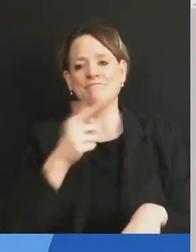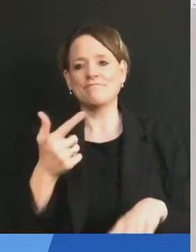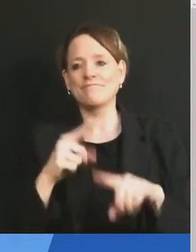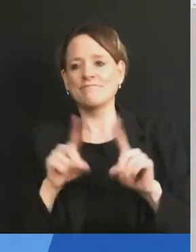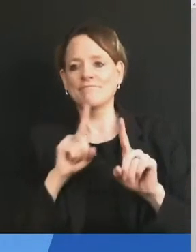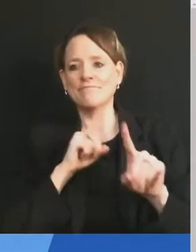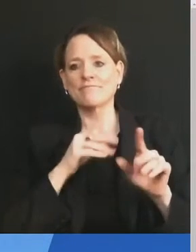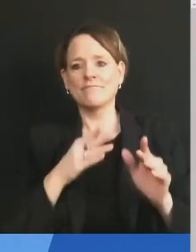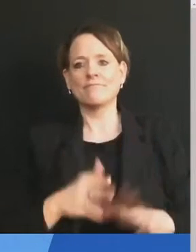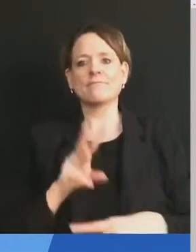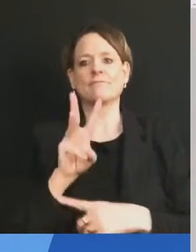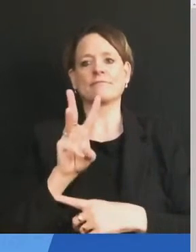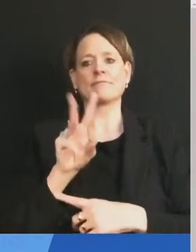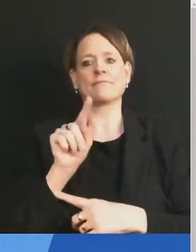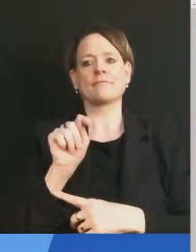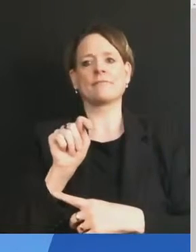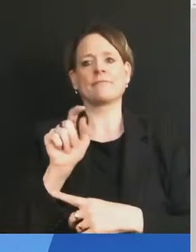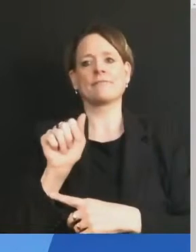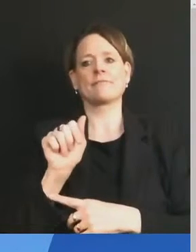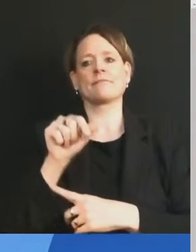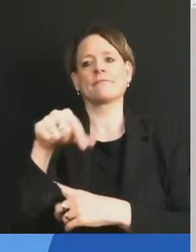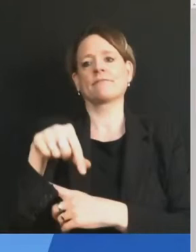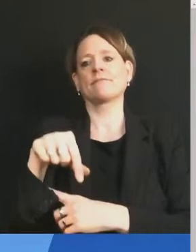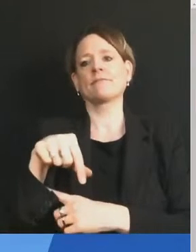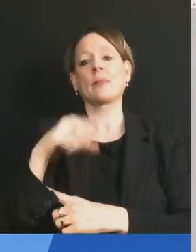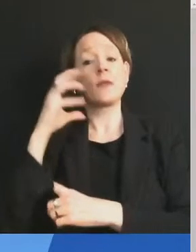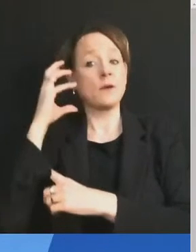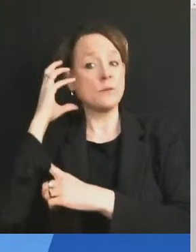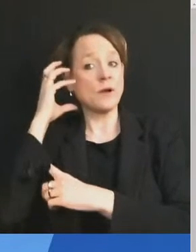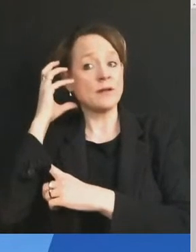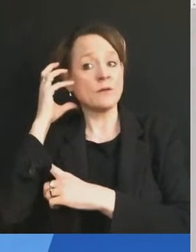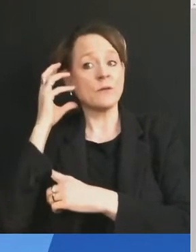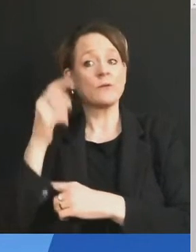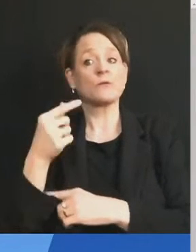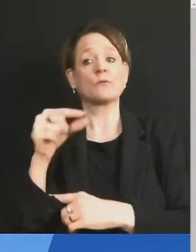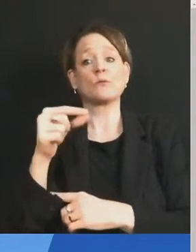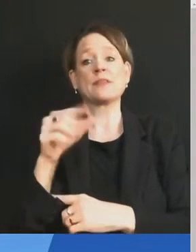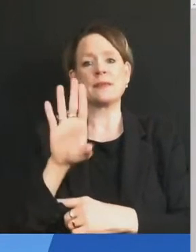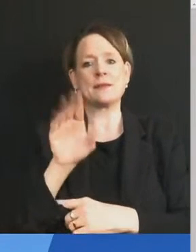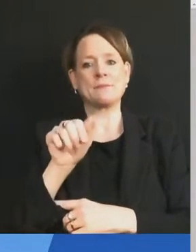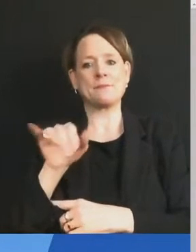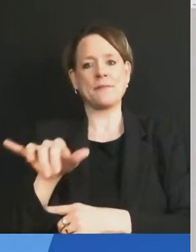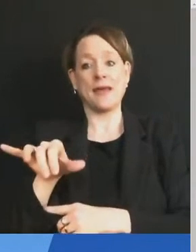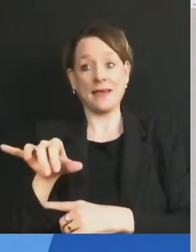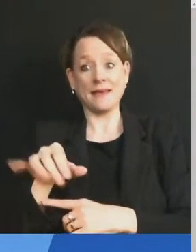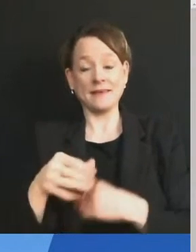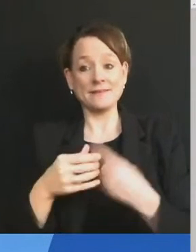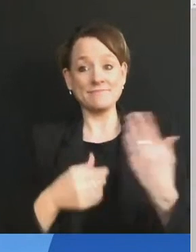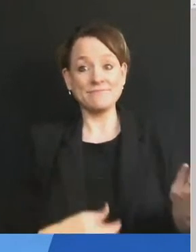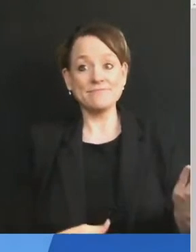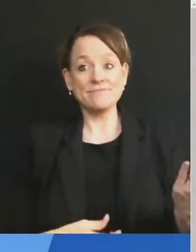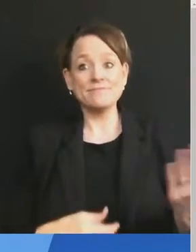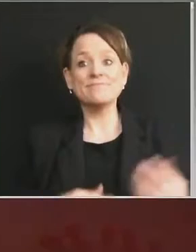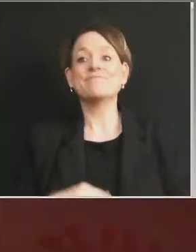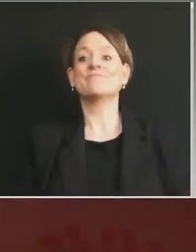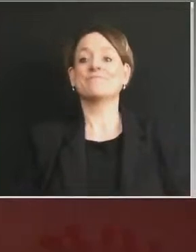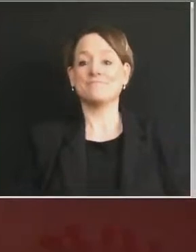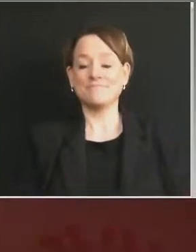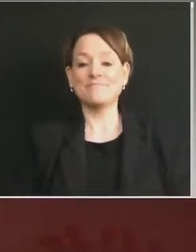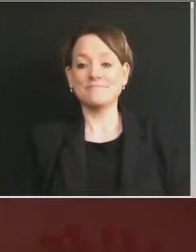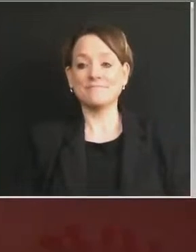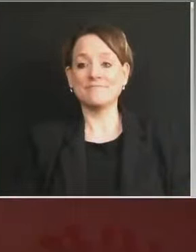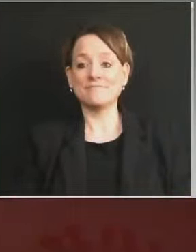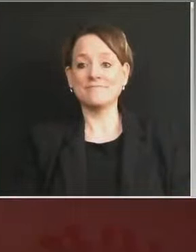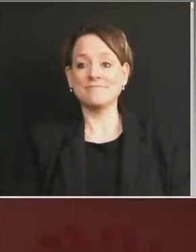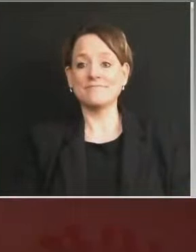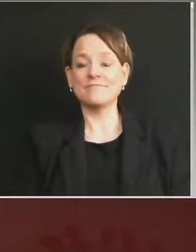Green Bay. Rob? Hi, yes, good morning. I was curious